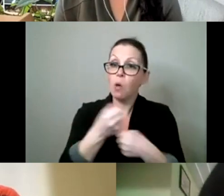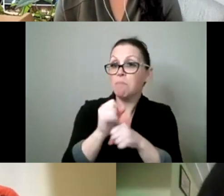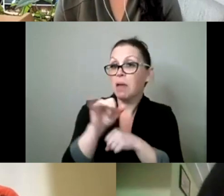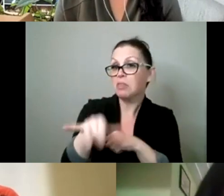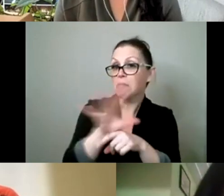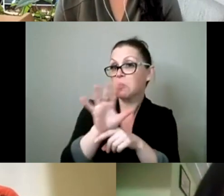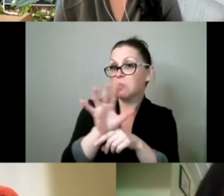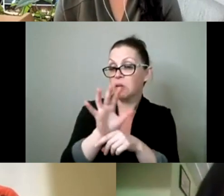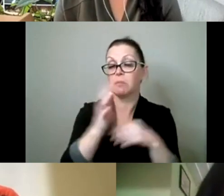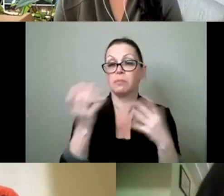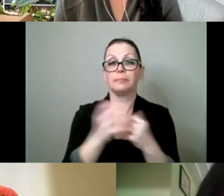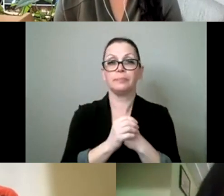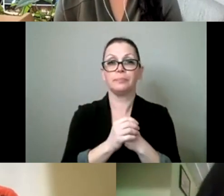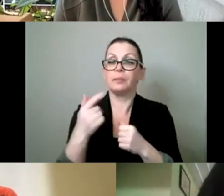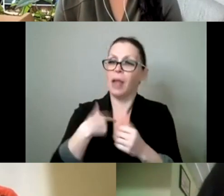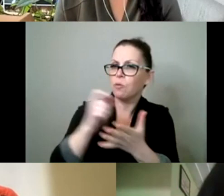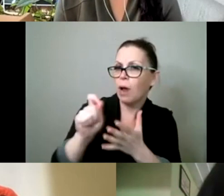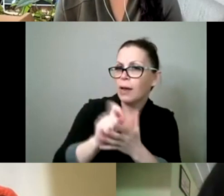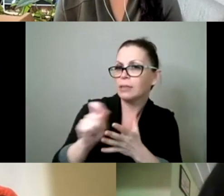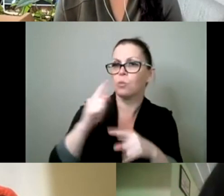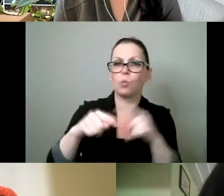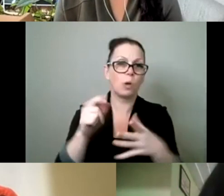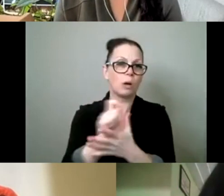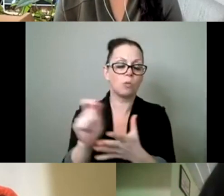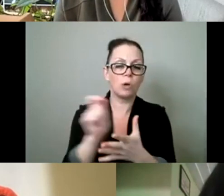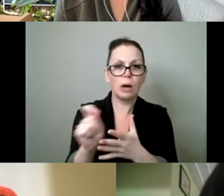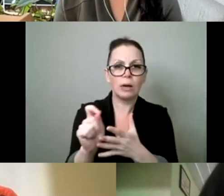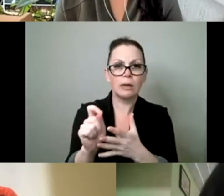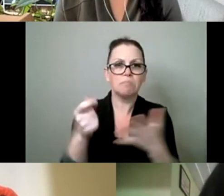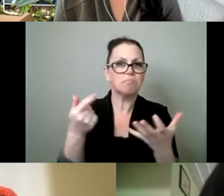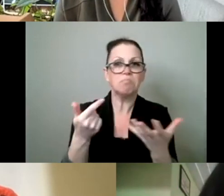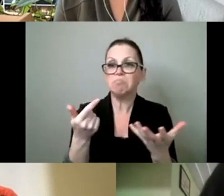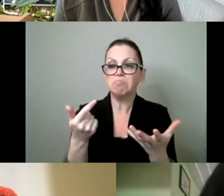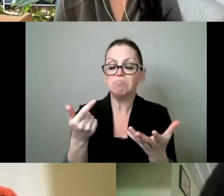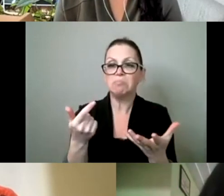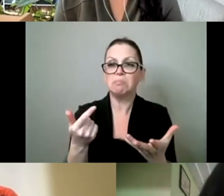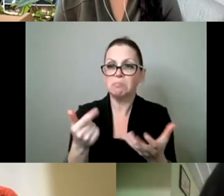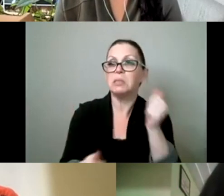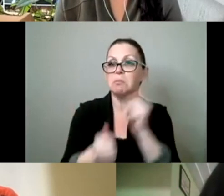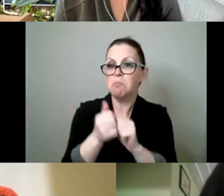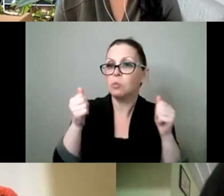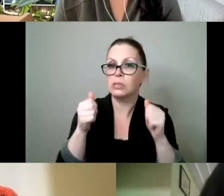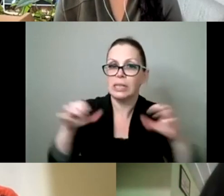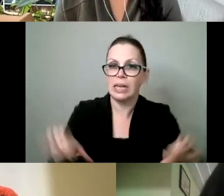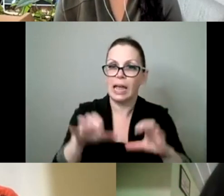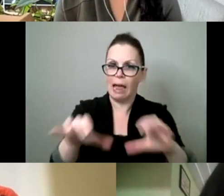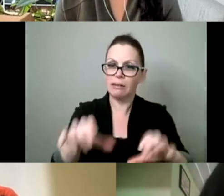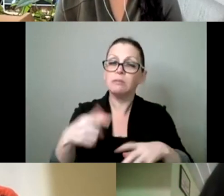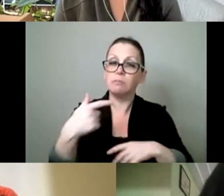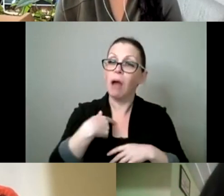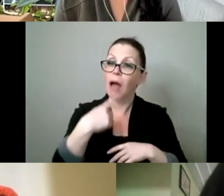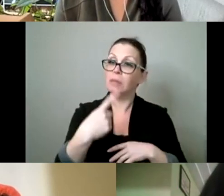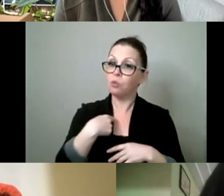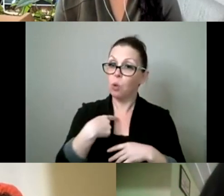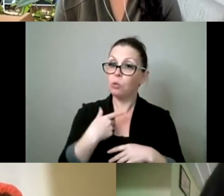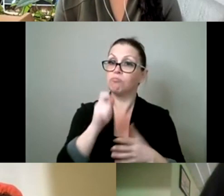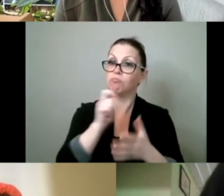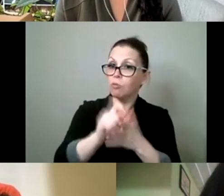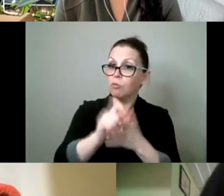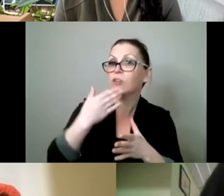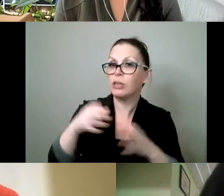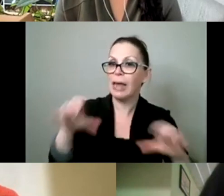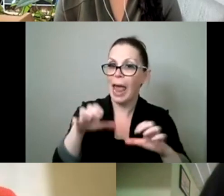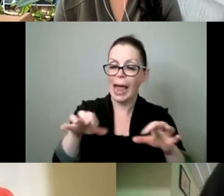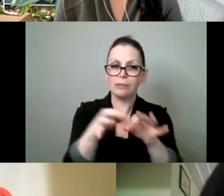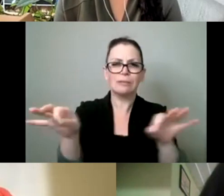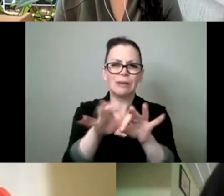That's what I'm, and I write. When I write like action. I've been told I can write, you know, good action sequences, because most people don't